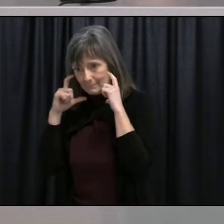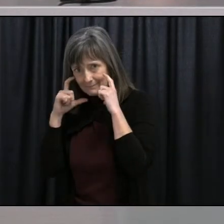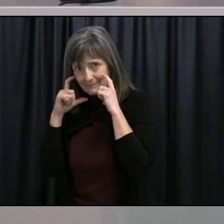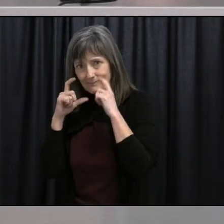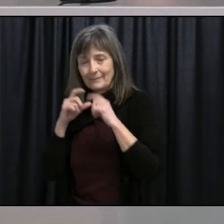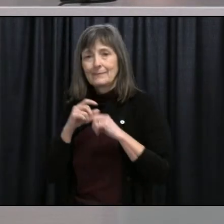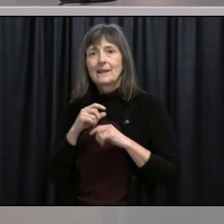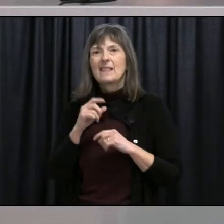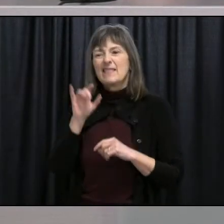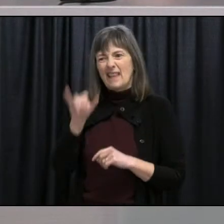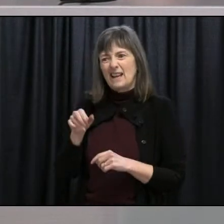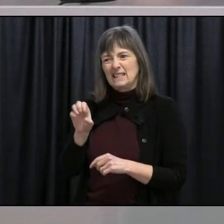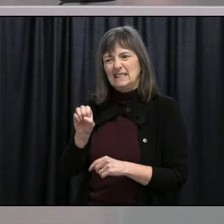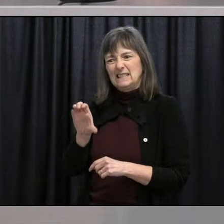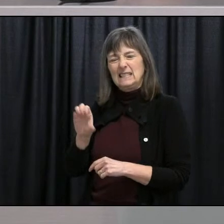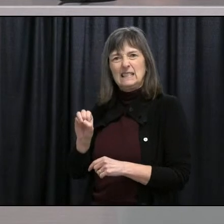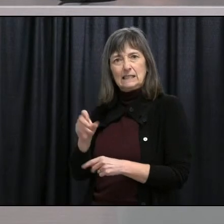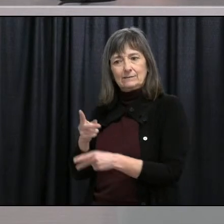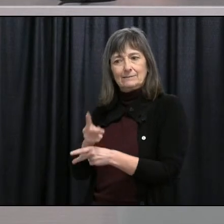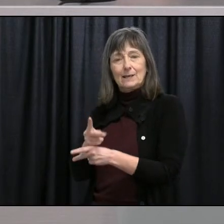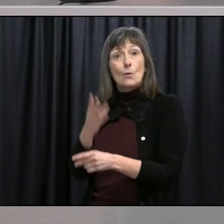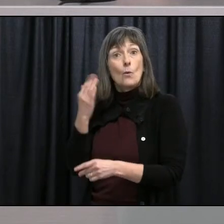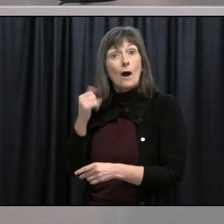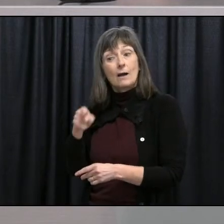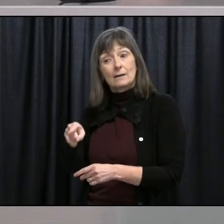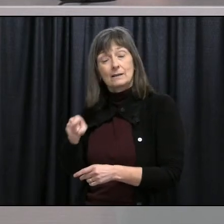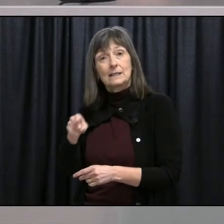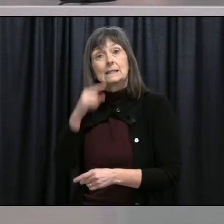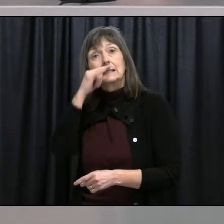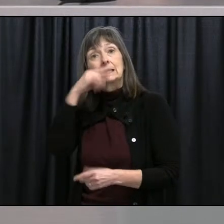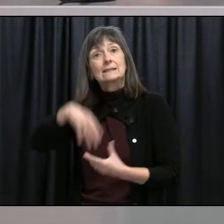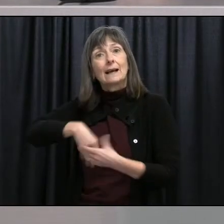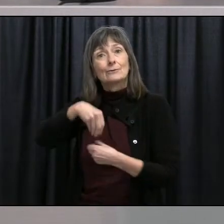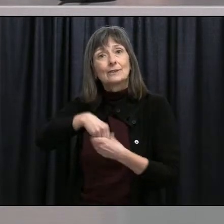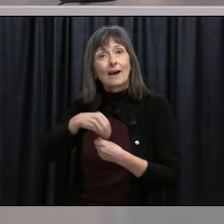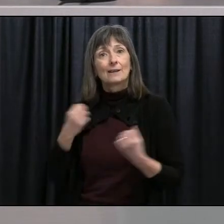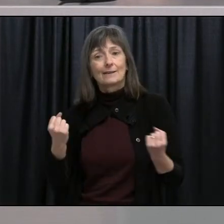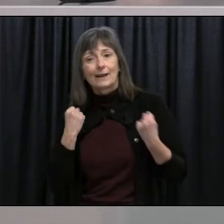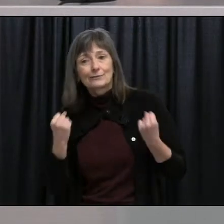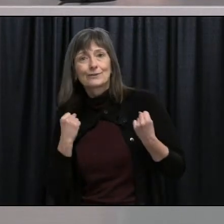course, they take their kids outside for exercise and for play,